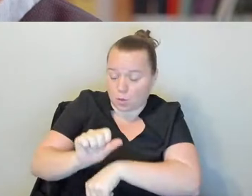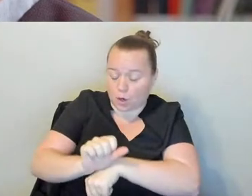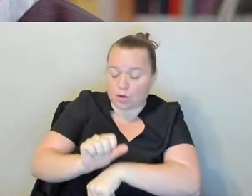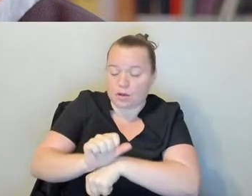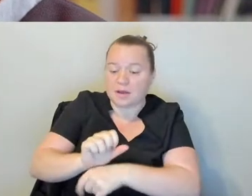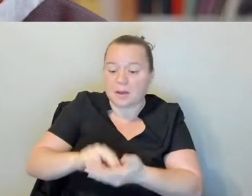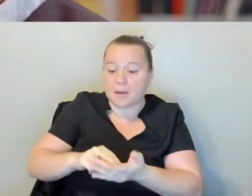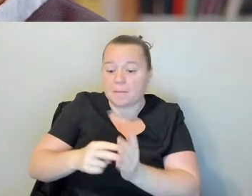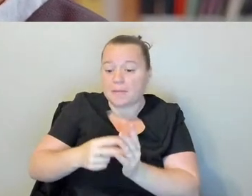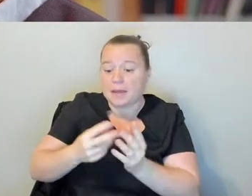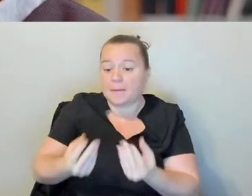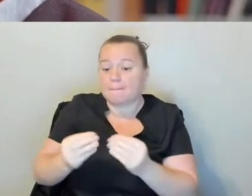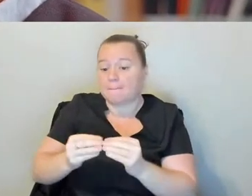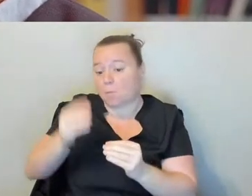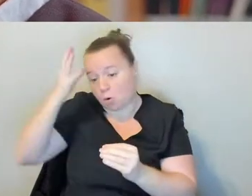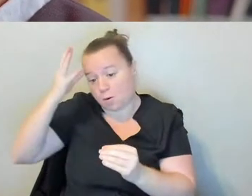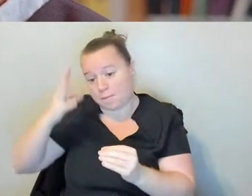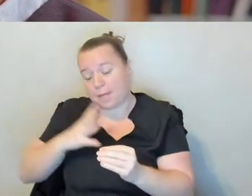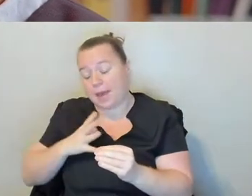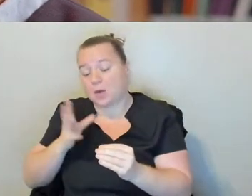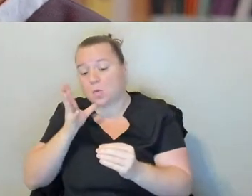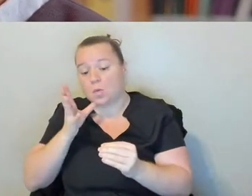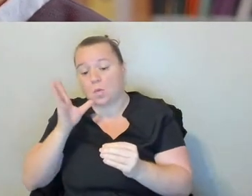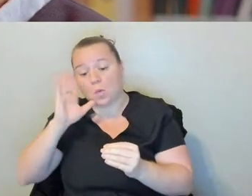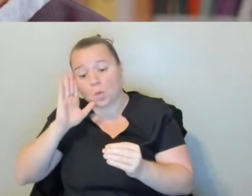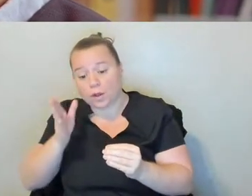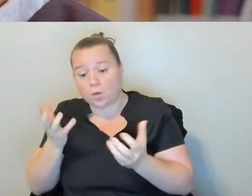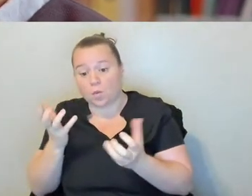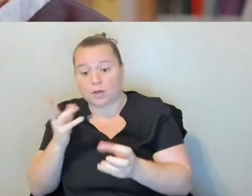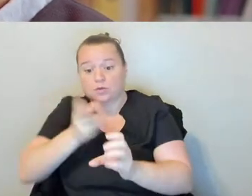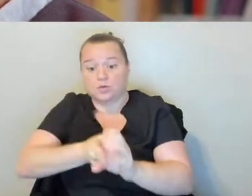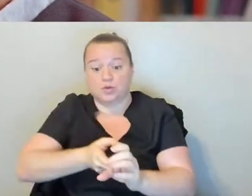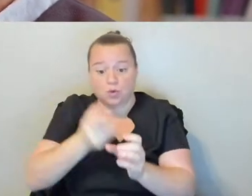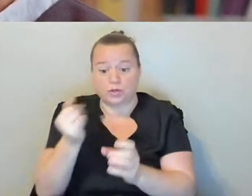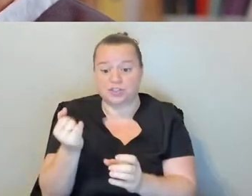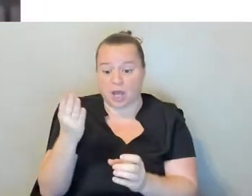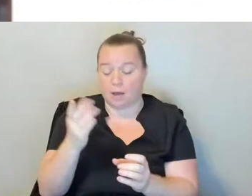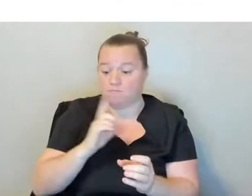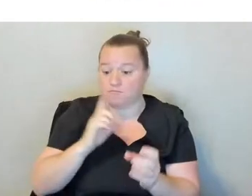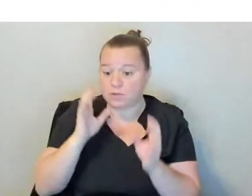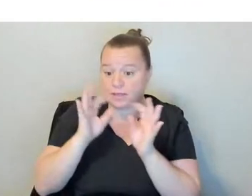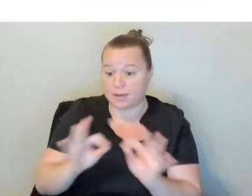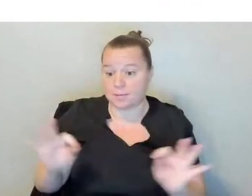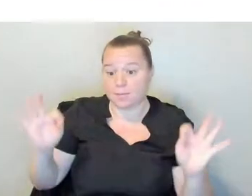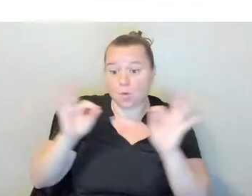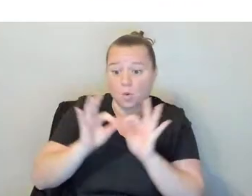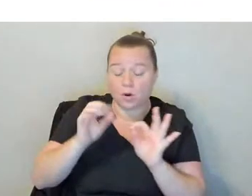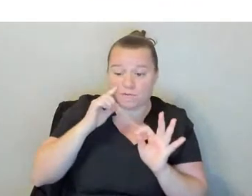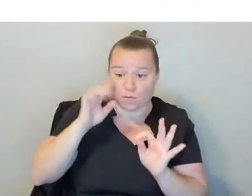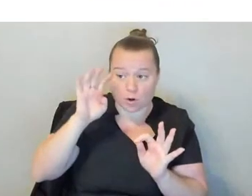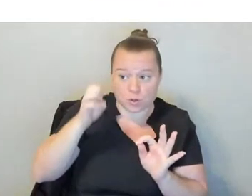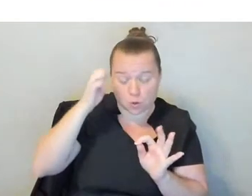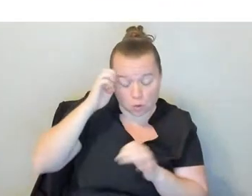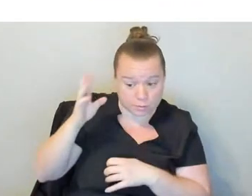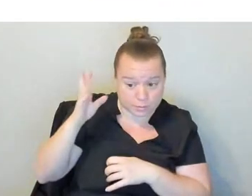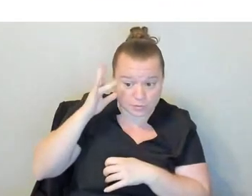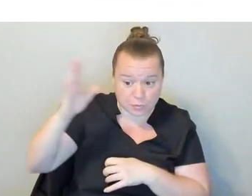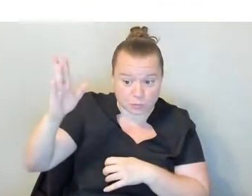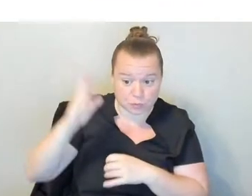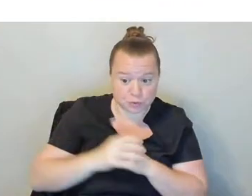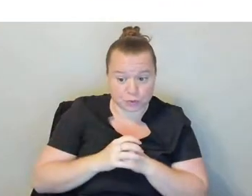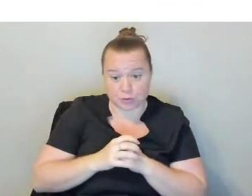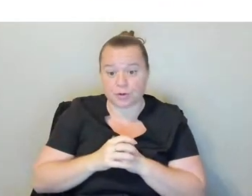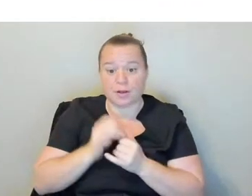men to these jobs, which are critical for the future of Europe. Last but not least, we